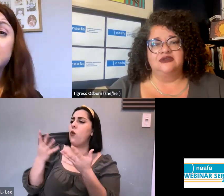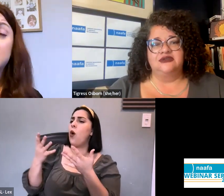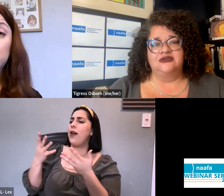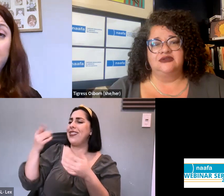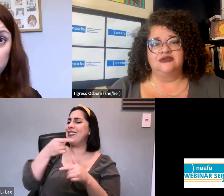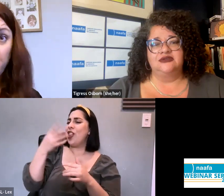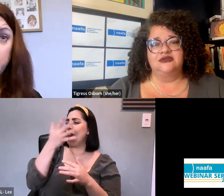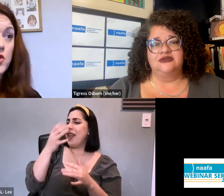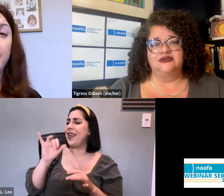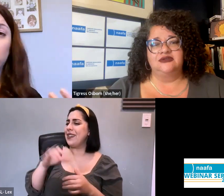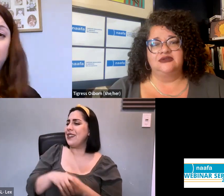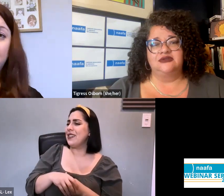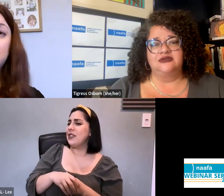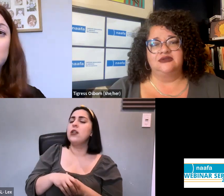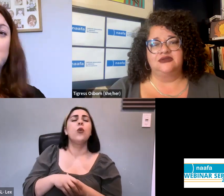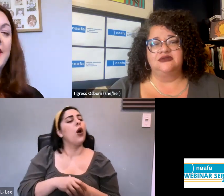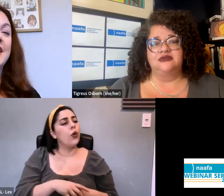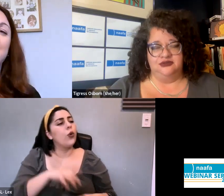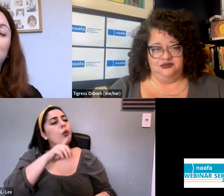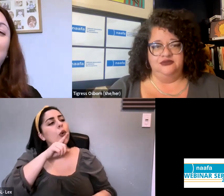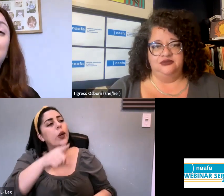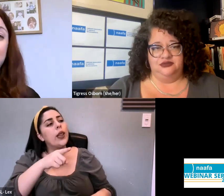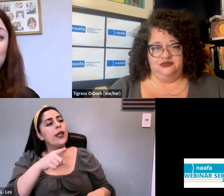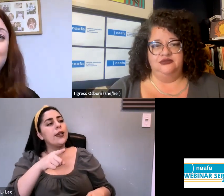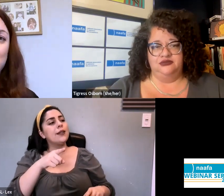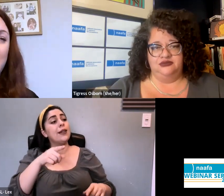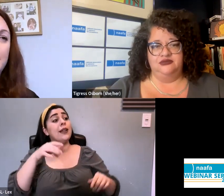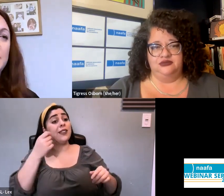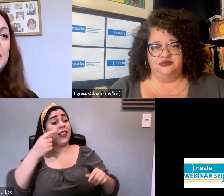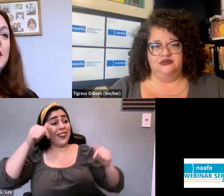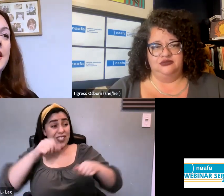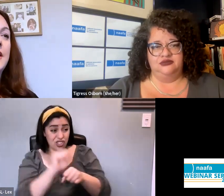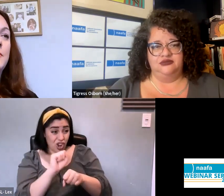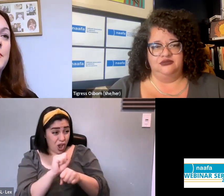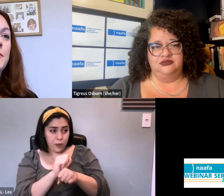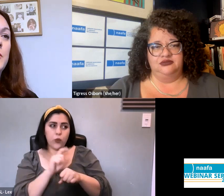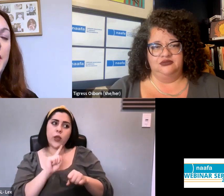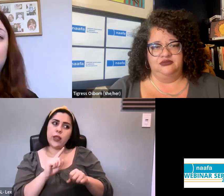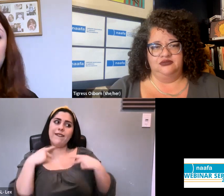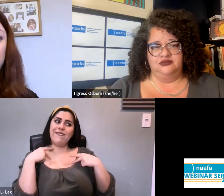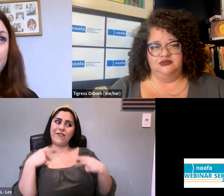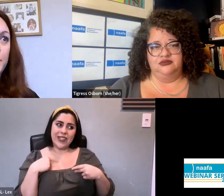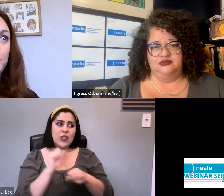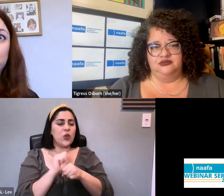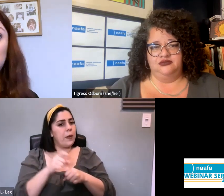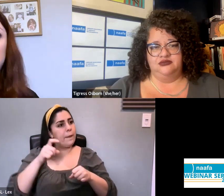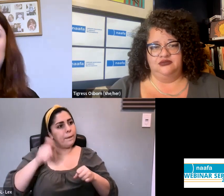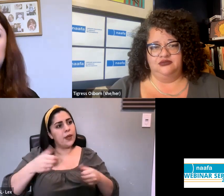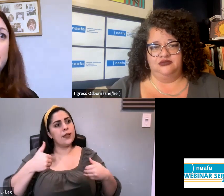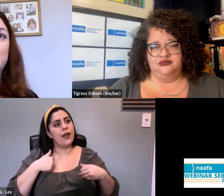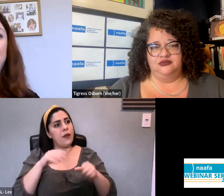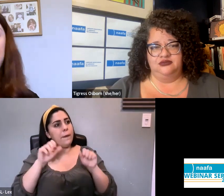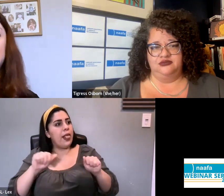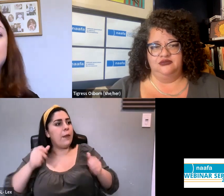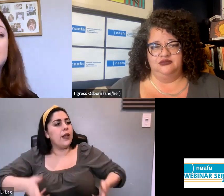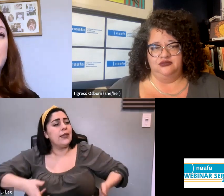of it has to do with strength, with physical strength. It is a very physical job with moving